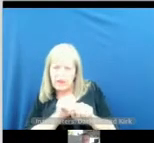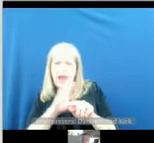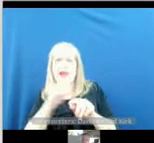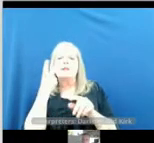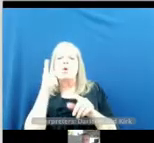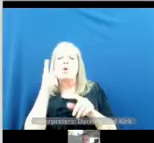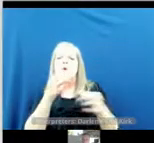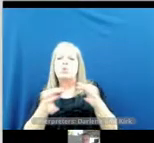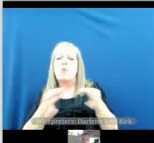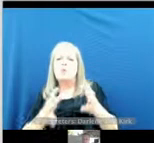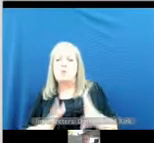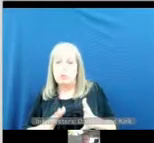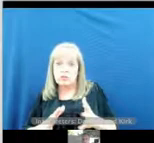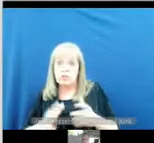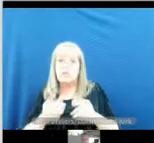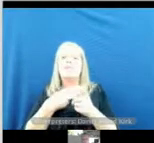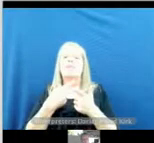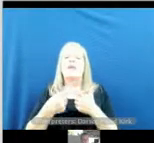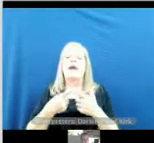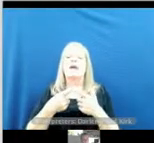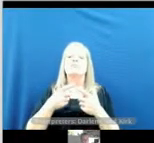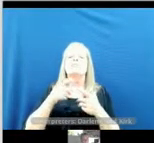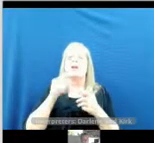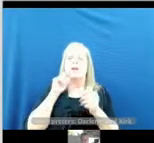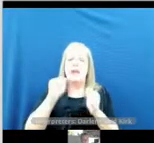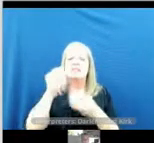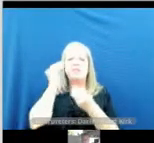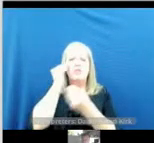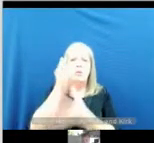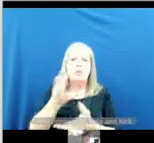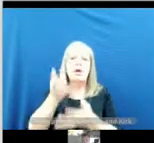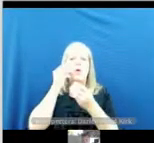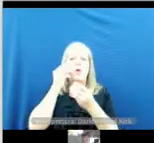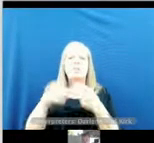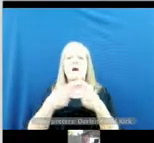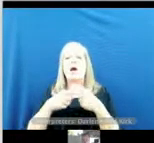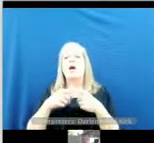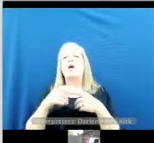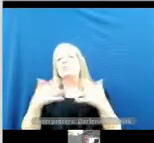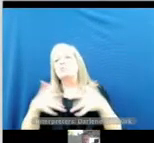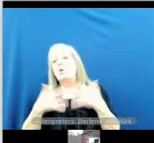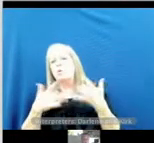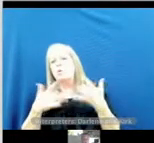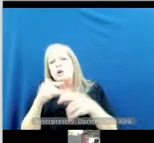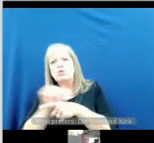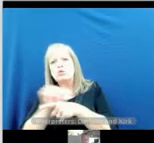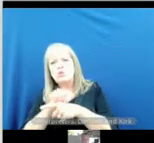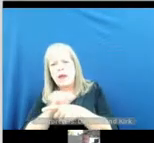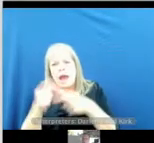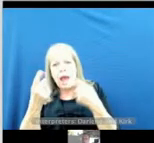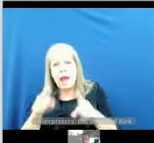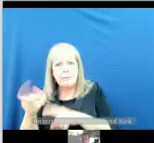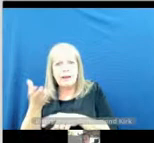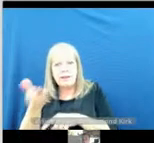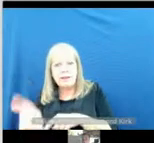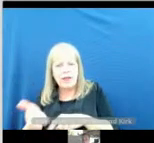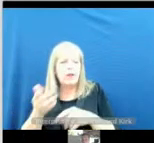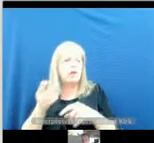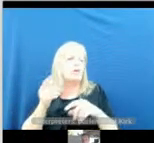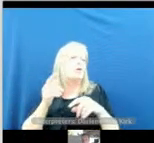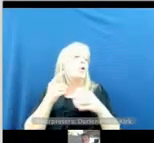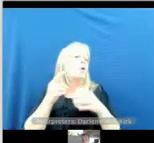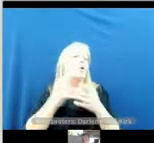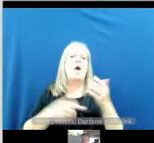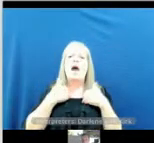can also provide you with information about trainings happening in your area or resources. And many of these